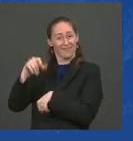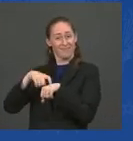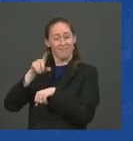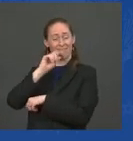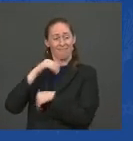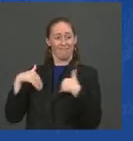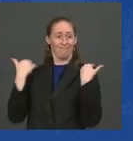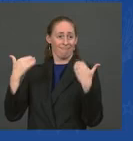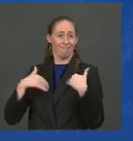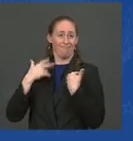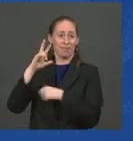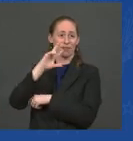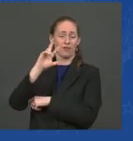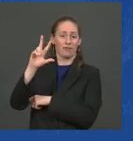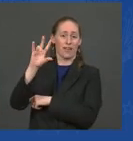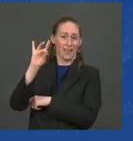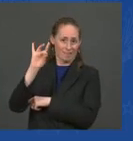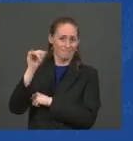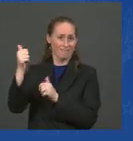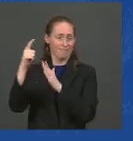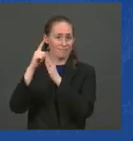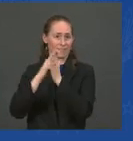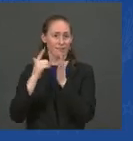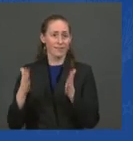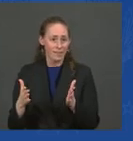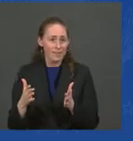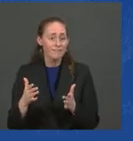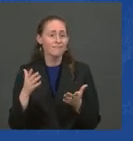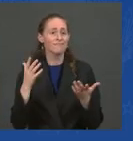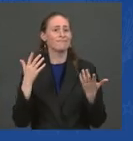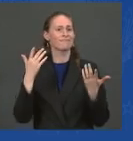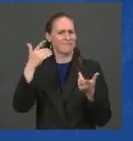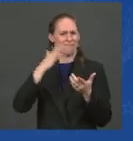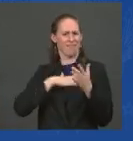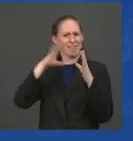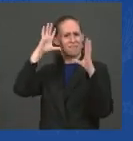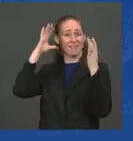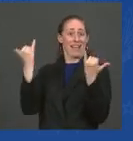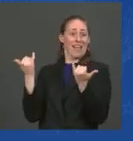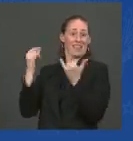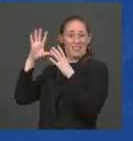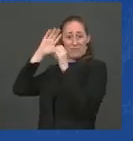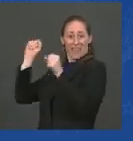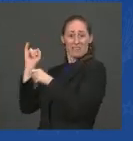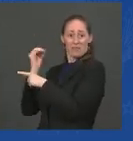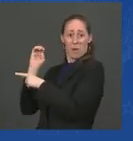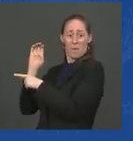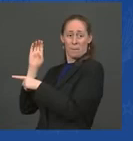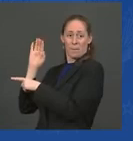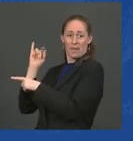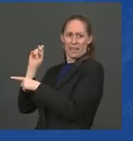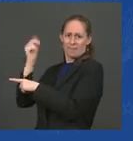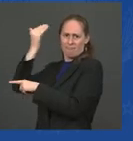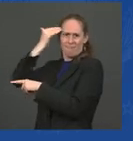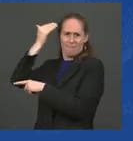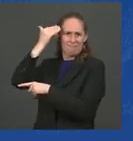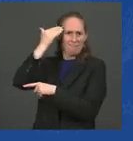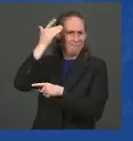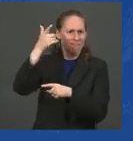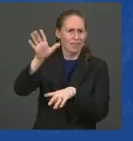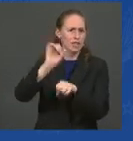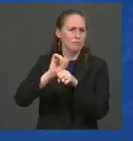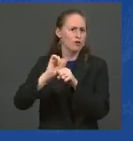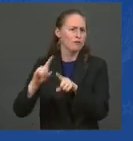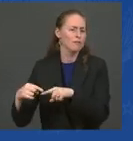understand, and what President Joe Biden has believed and championed for his entire public life, is the peace and security